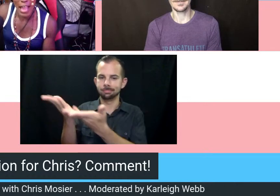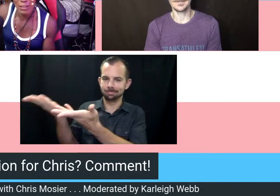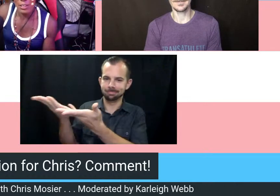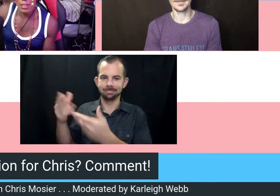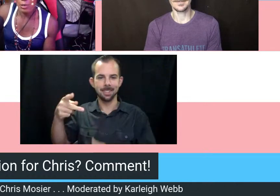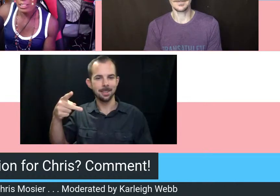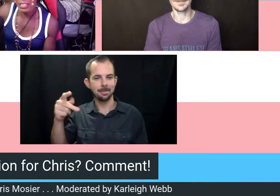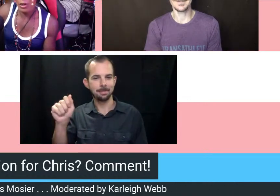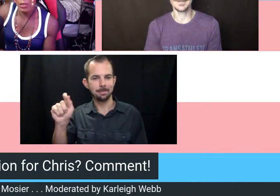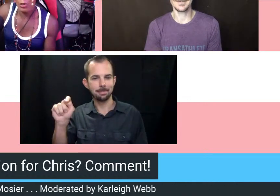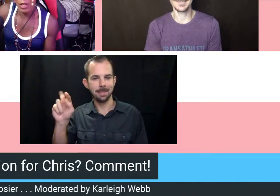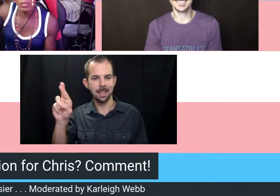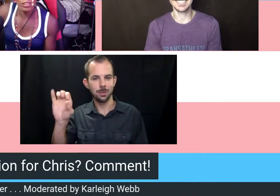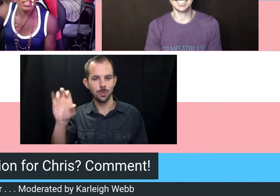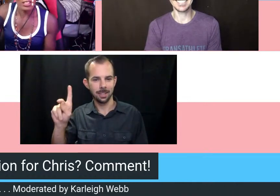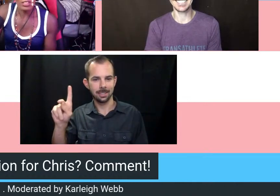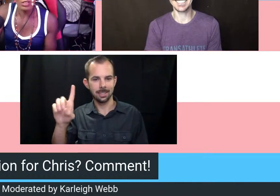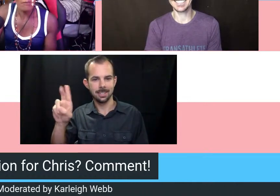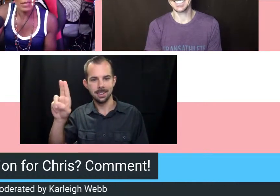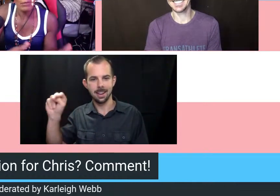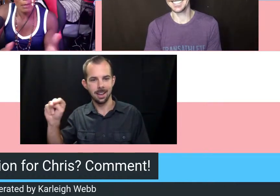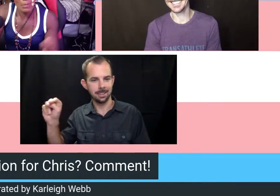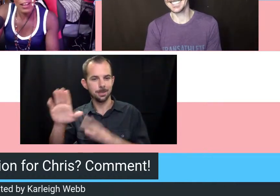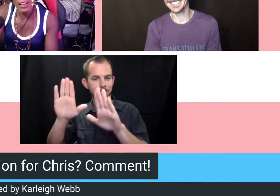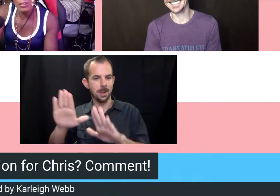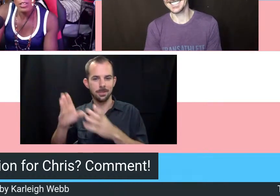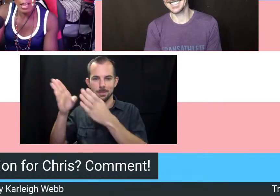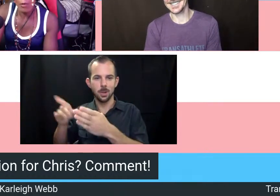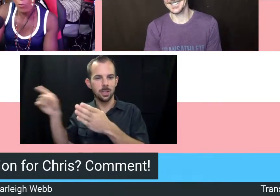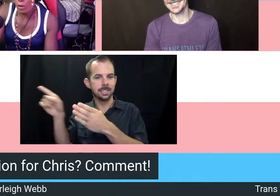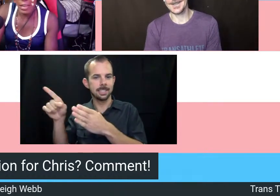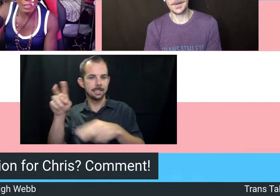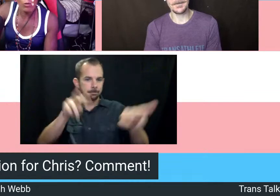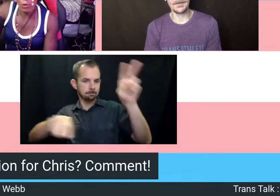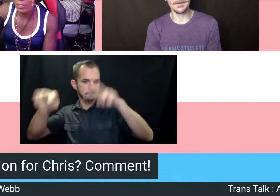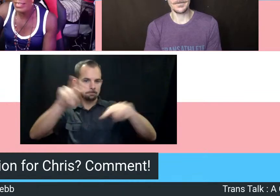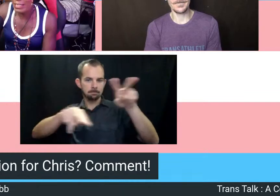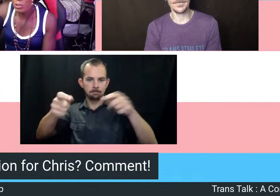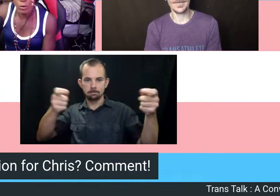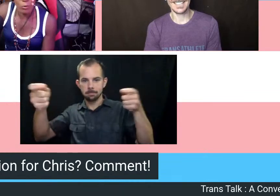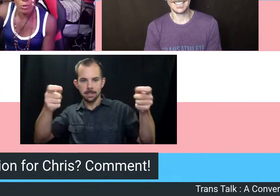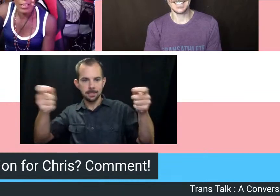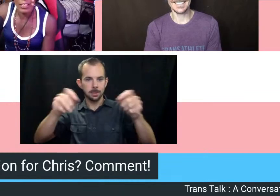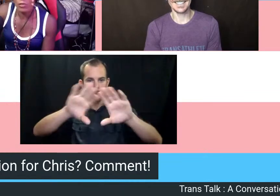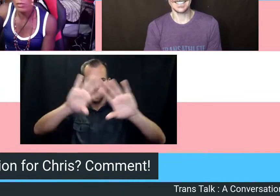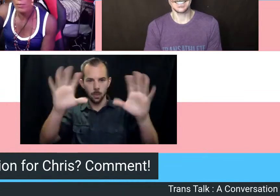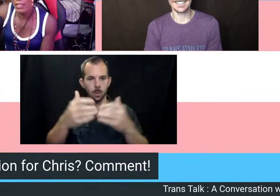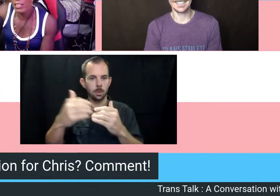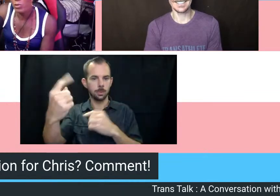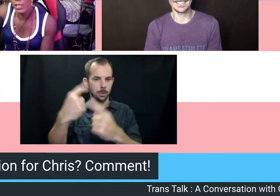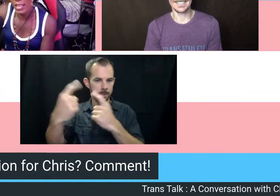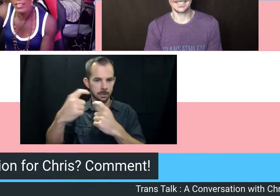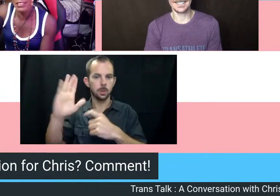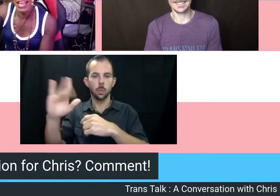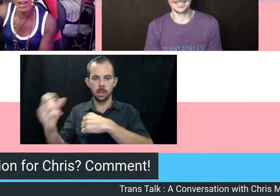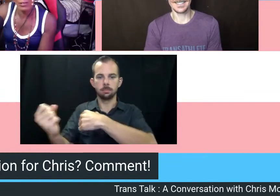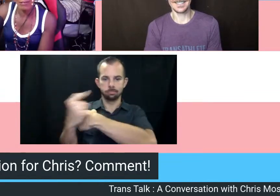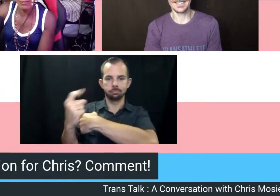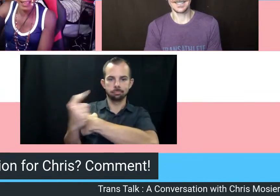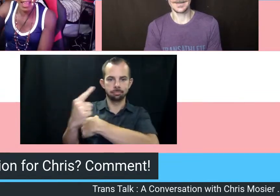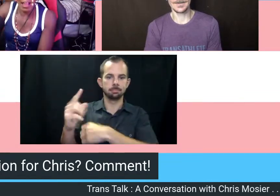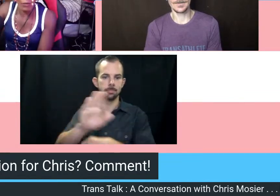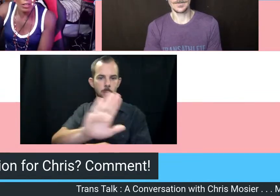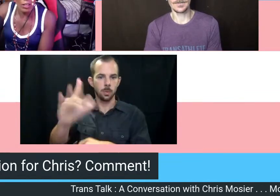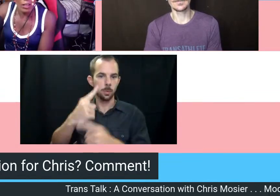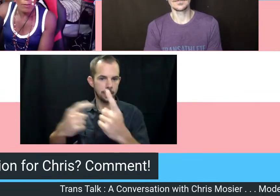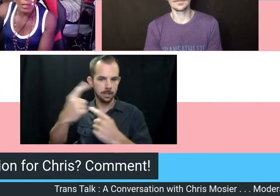in the back looking at all the questions. He's going to beam it up to us, and we're going to get to it, and we'll try and get to as many as we can in the hour that